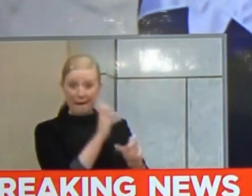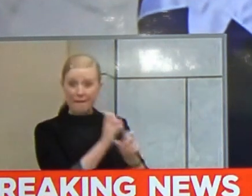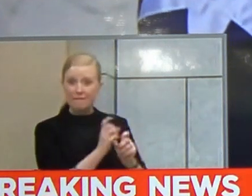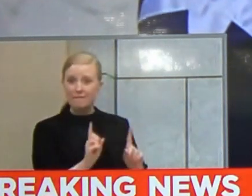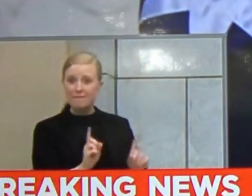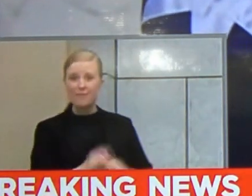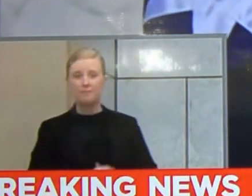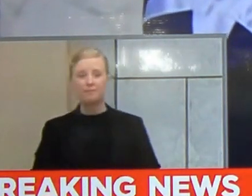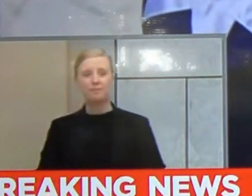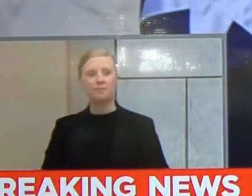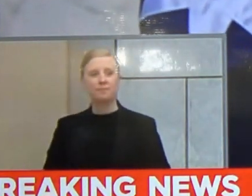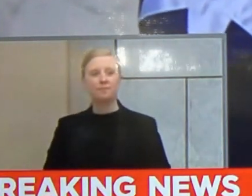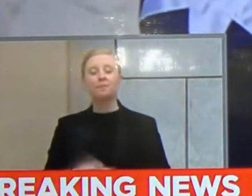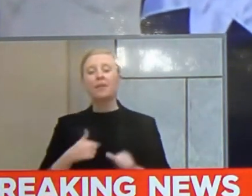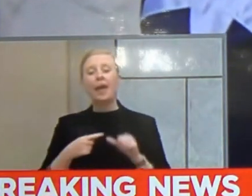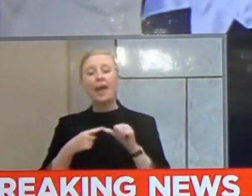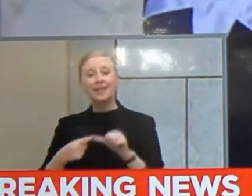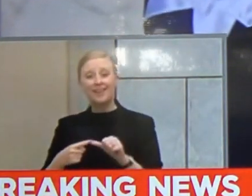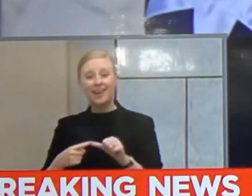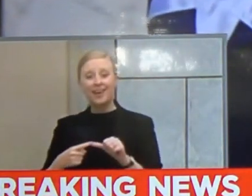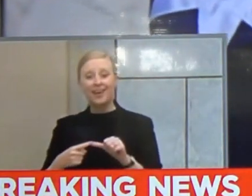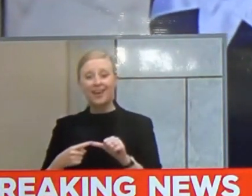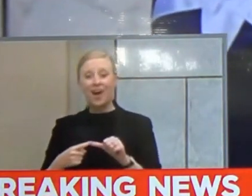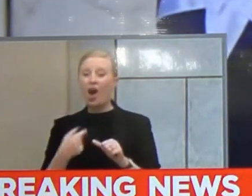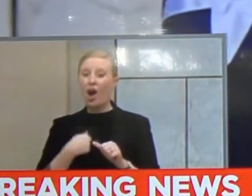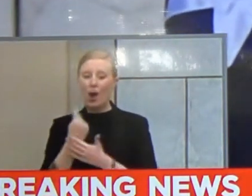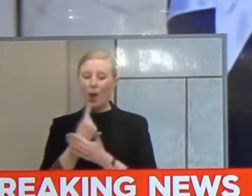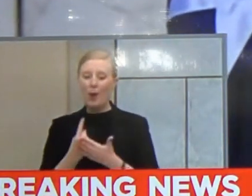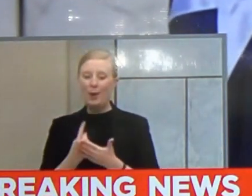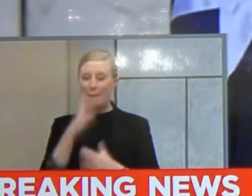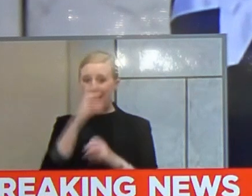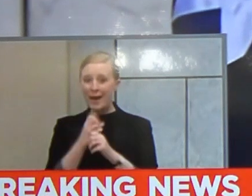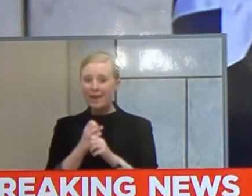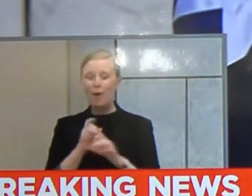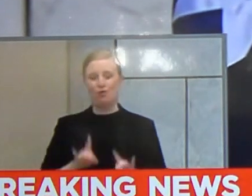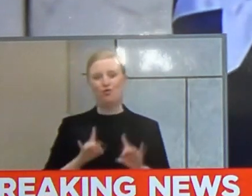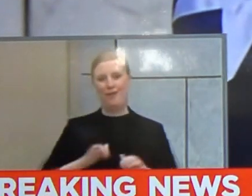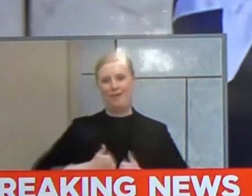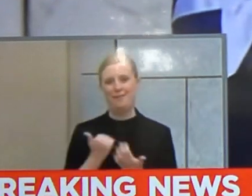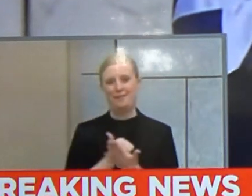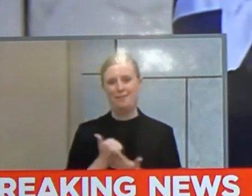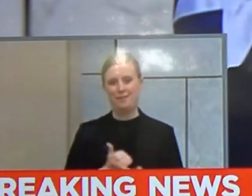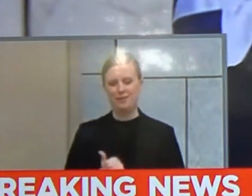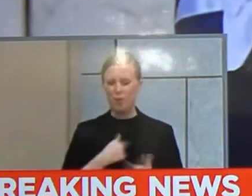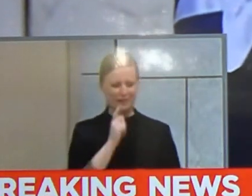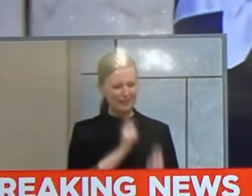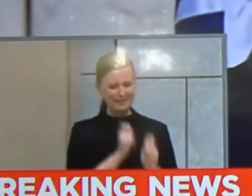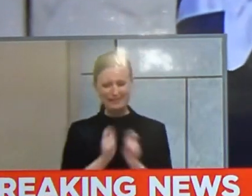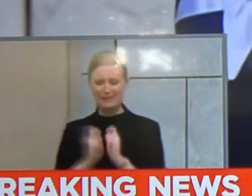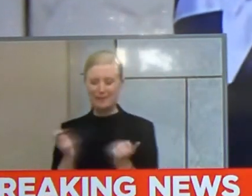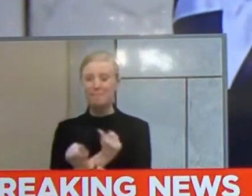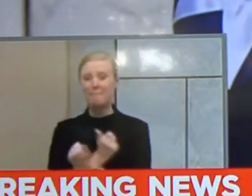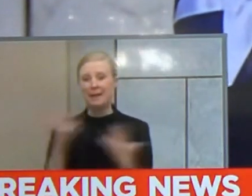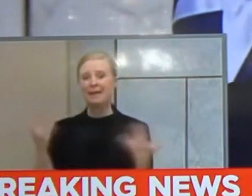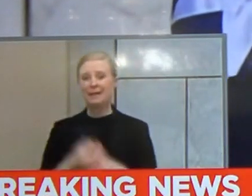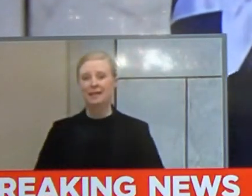the only numbers I have total faith in are the Australian numbers, frankly, because we have the highest testing rate in the world.